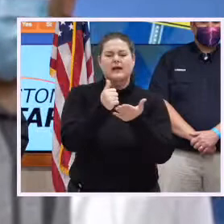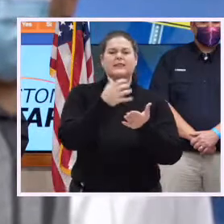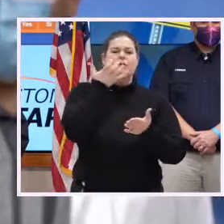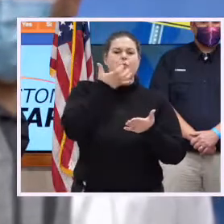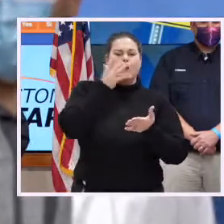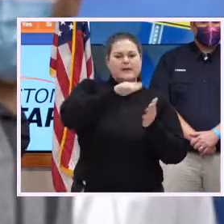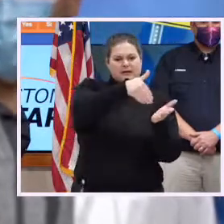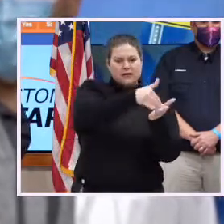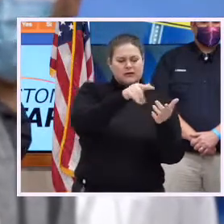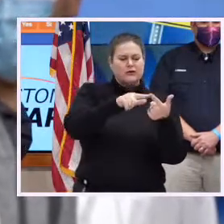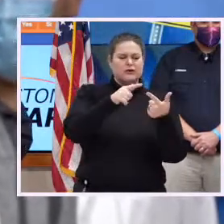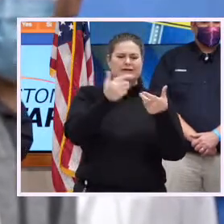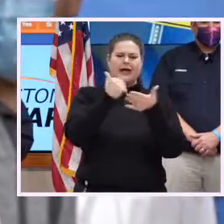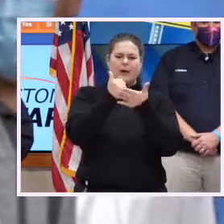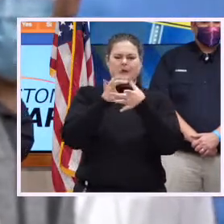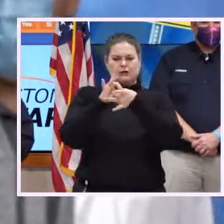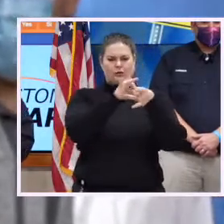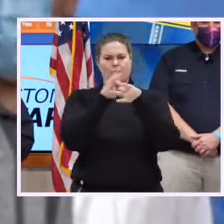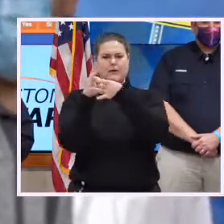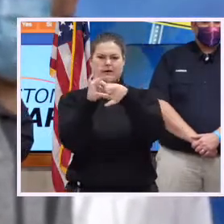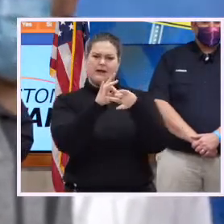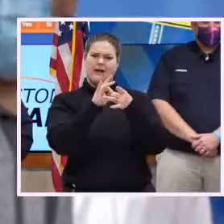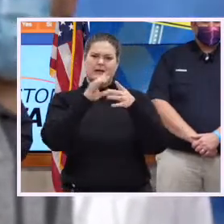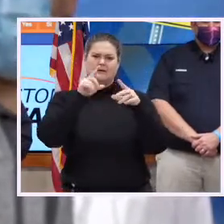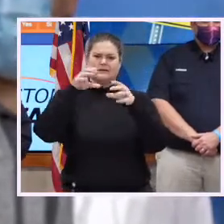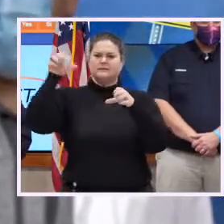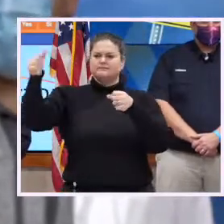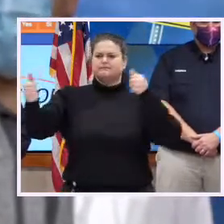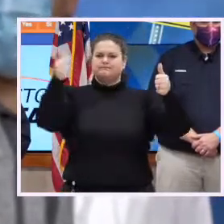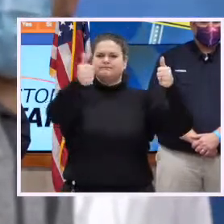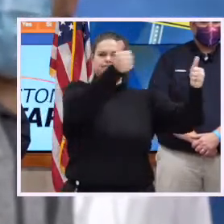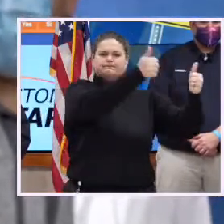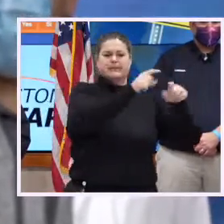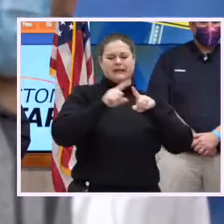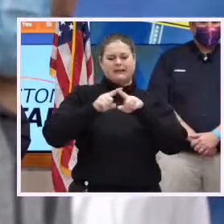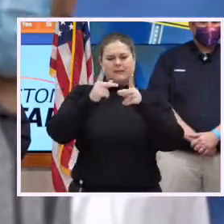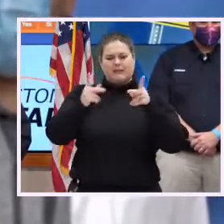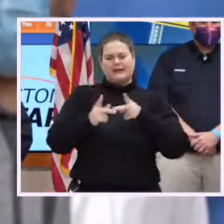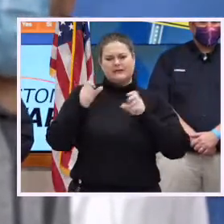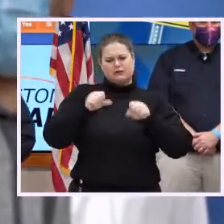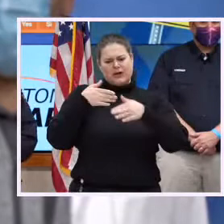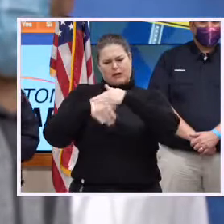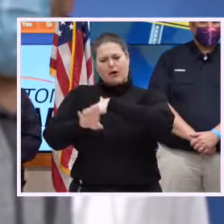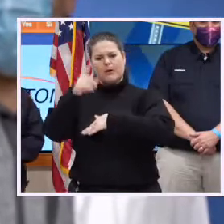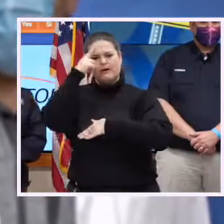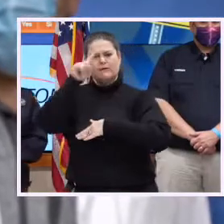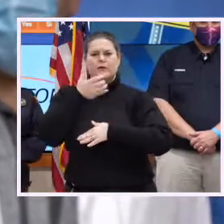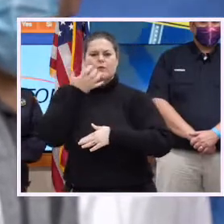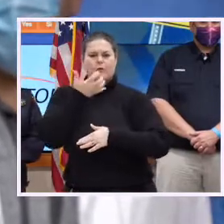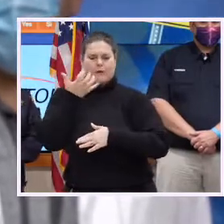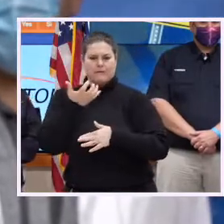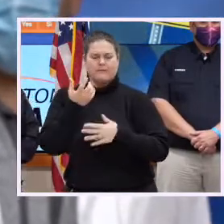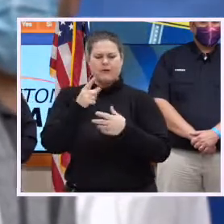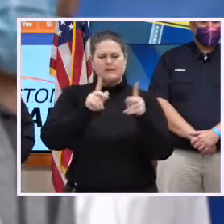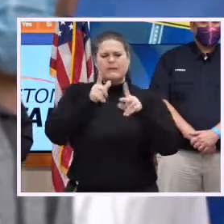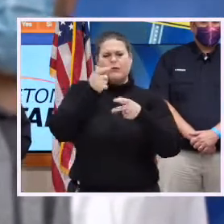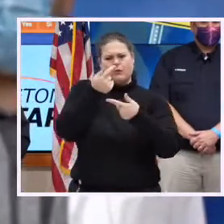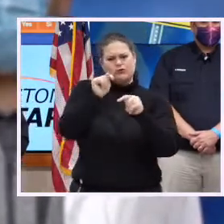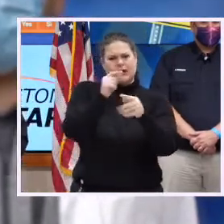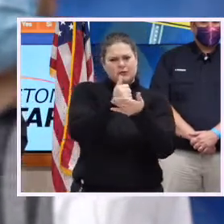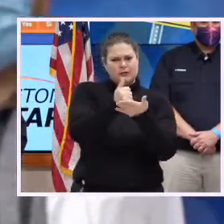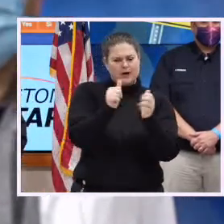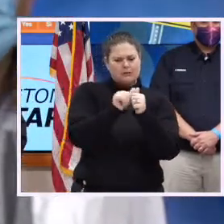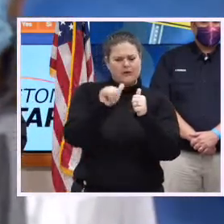the different warming shelters, not just the county, but the city, other nonprofit organizations and folks who are trying to help.